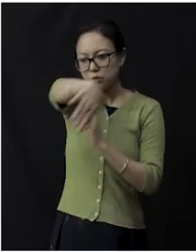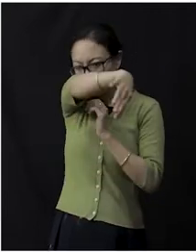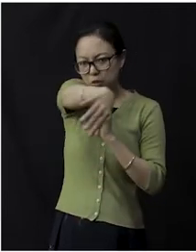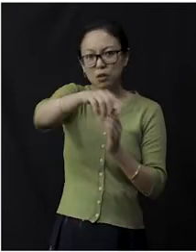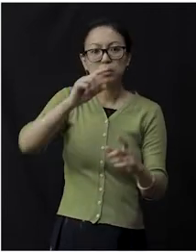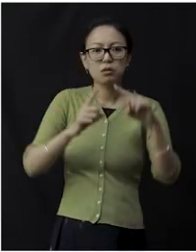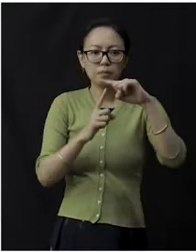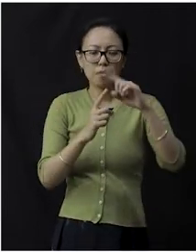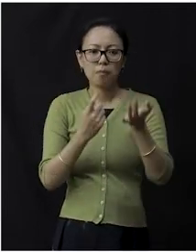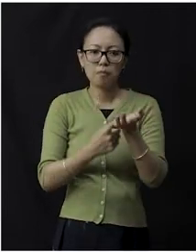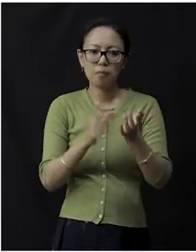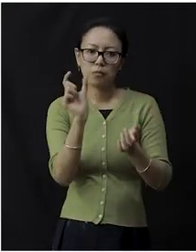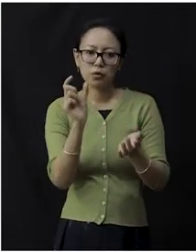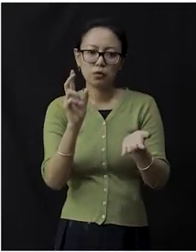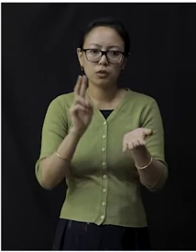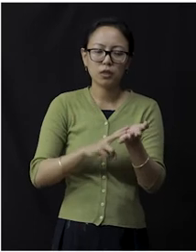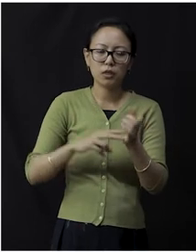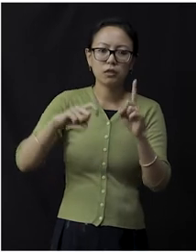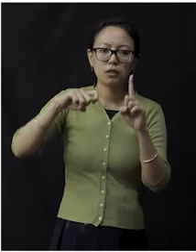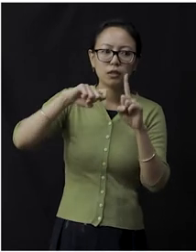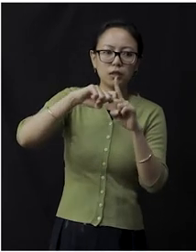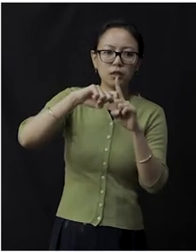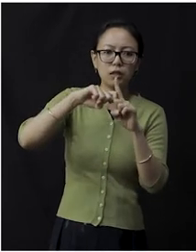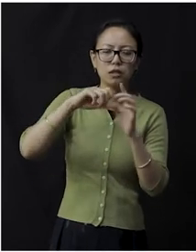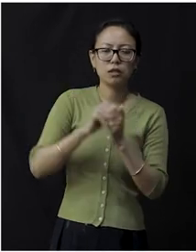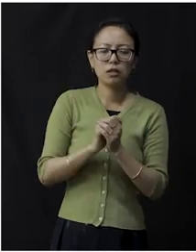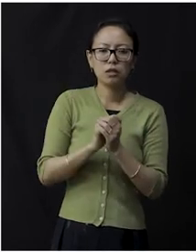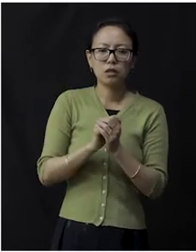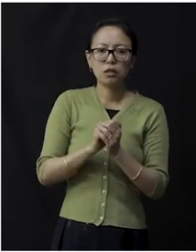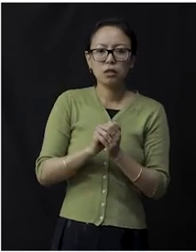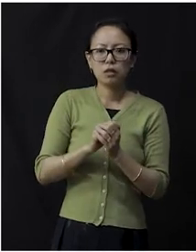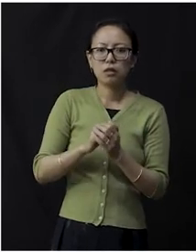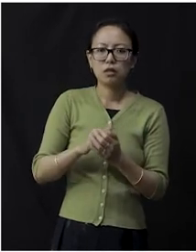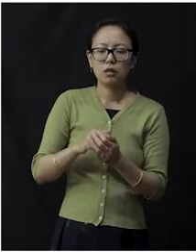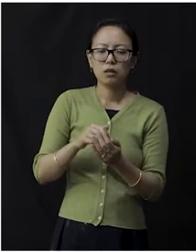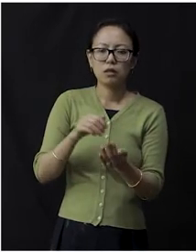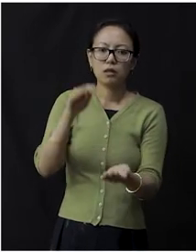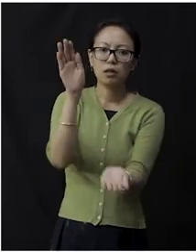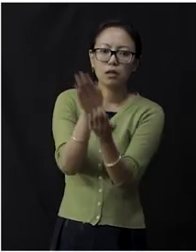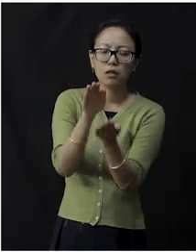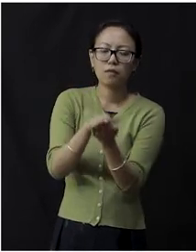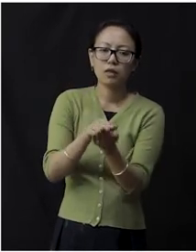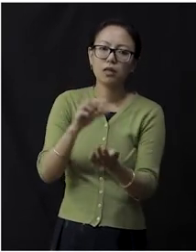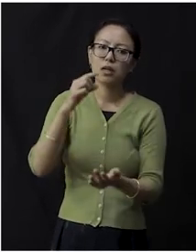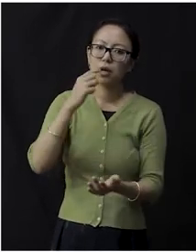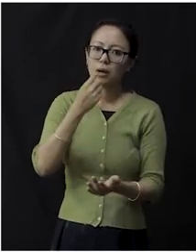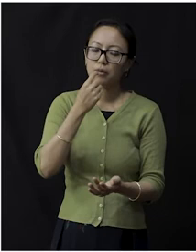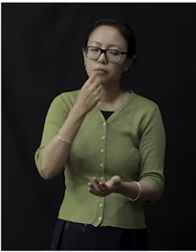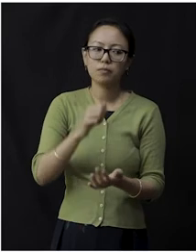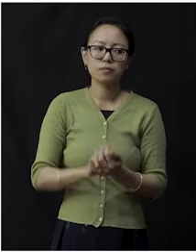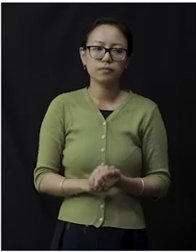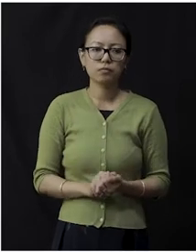And the crocodile is pulling and pulling and pulling the nose. A